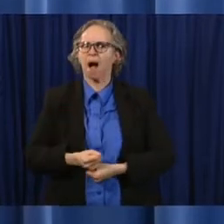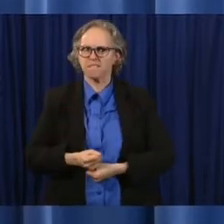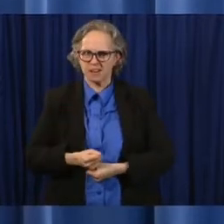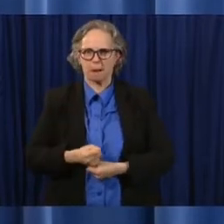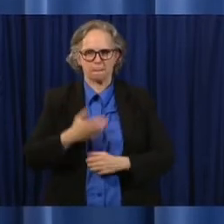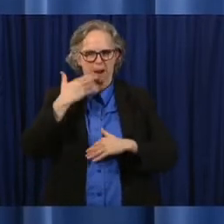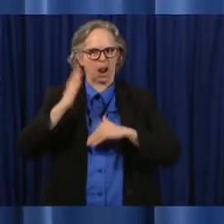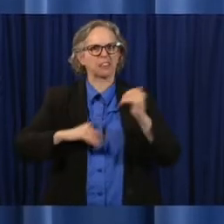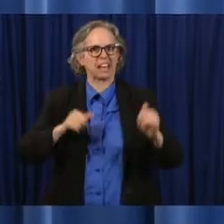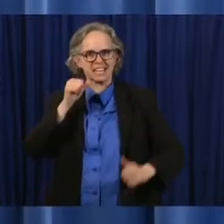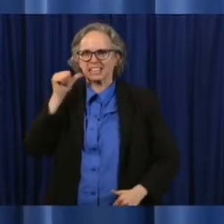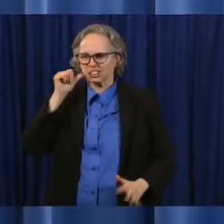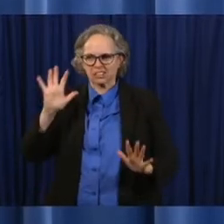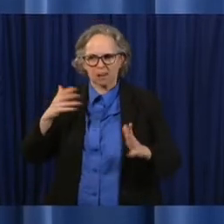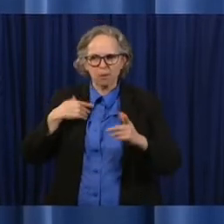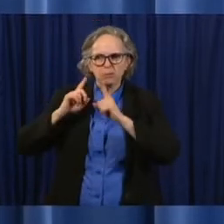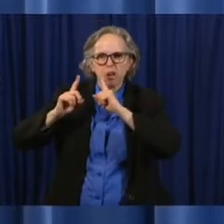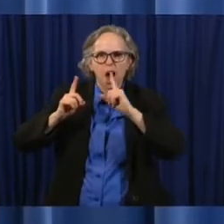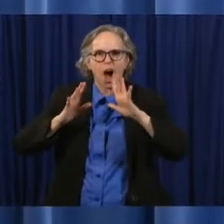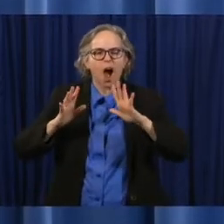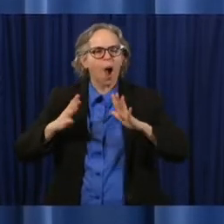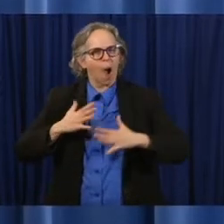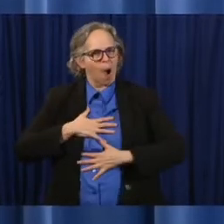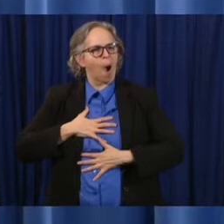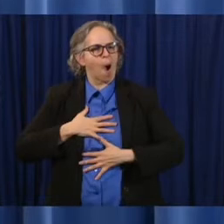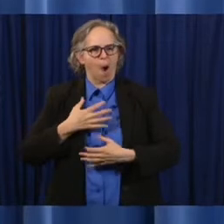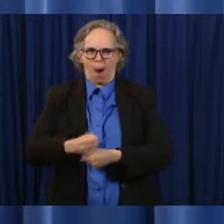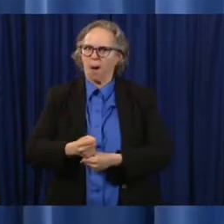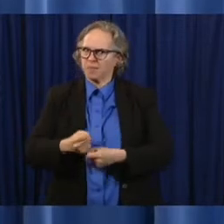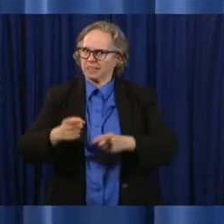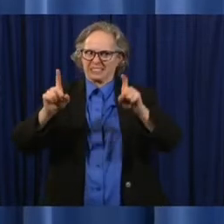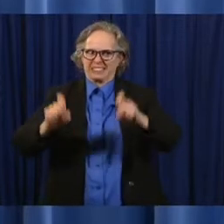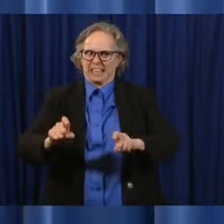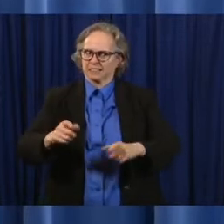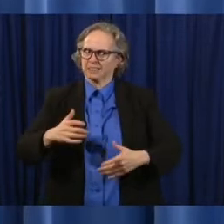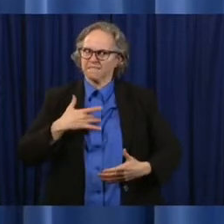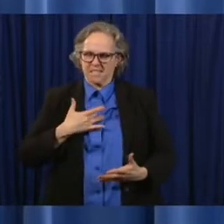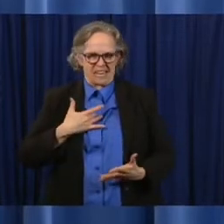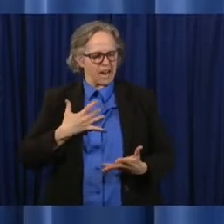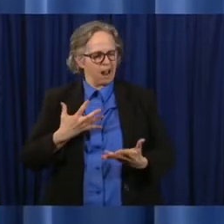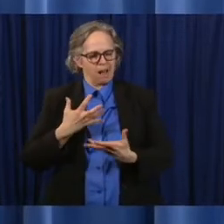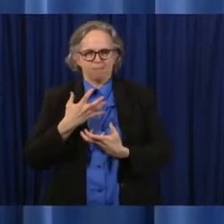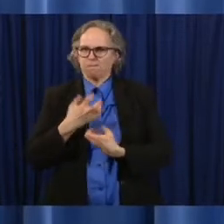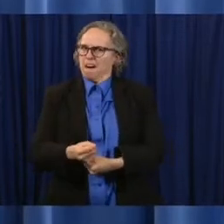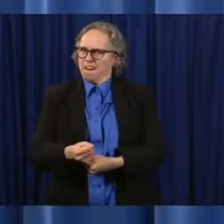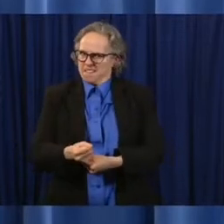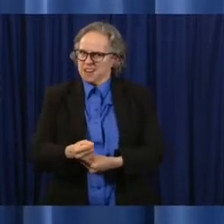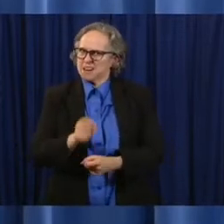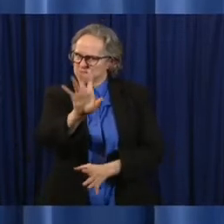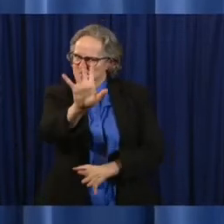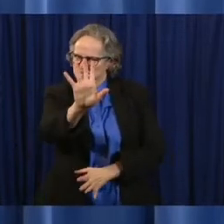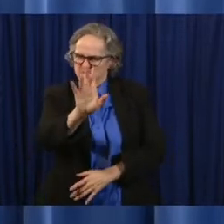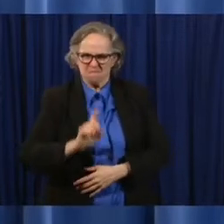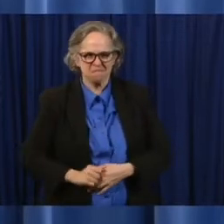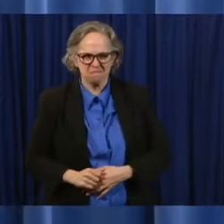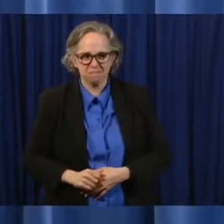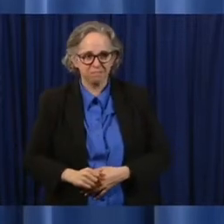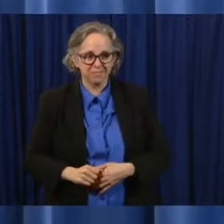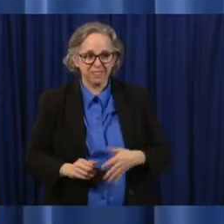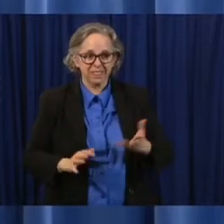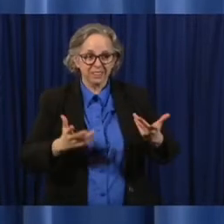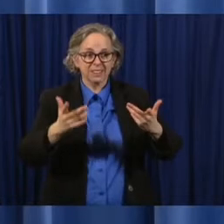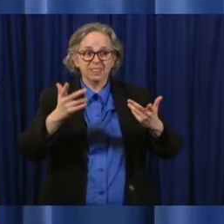yesterday about our ability to test, and optimistic about our ability to do the proper